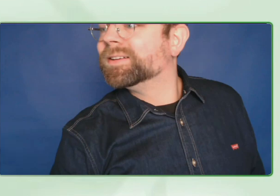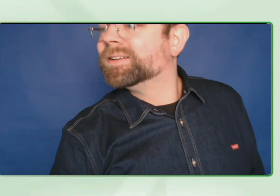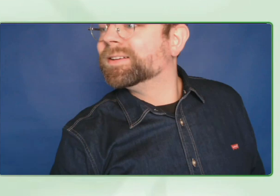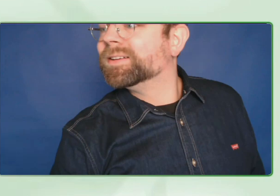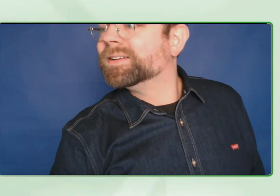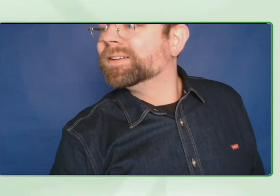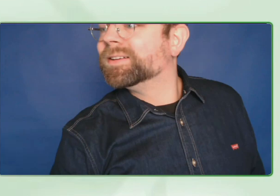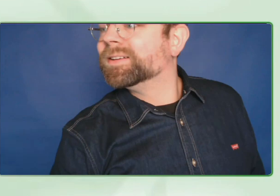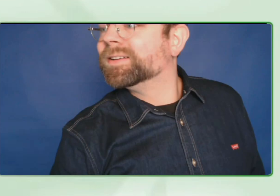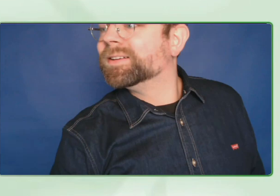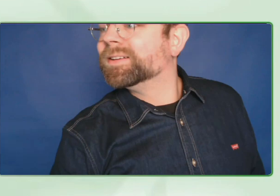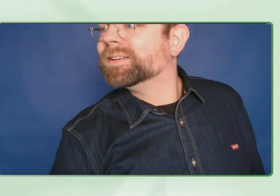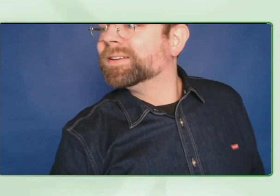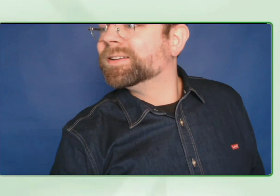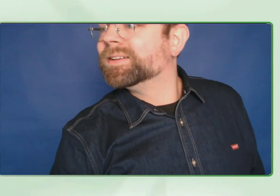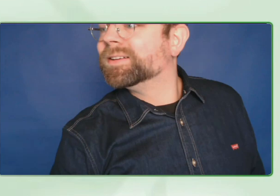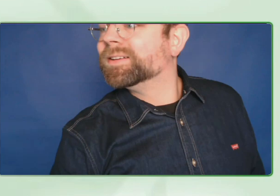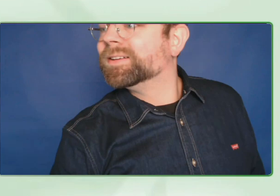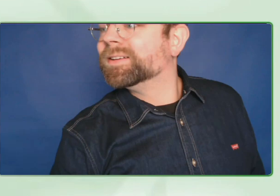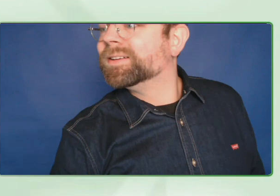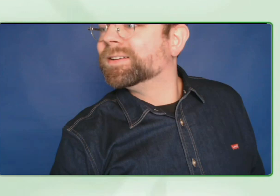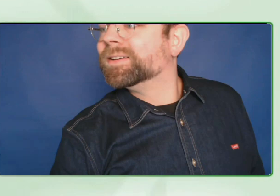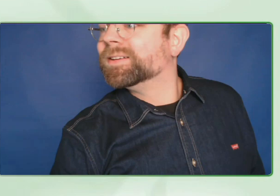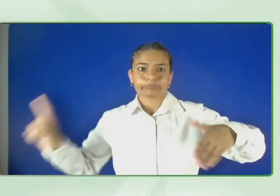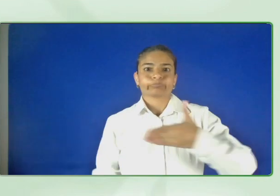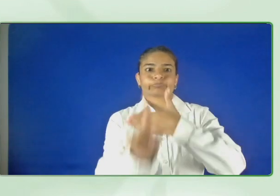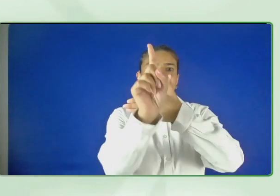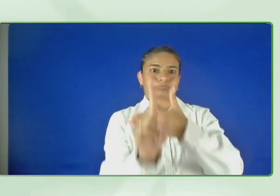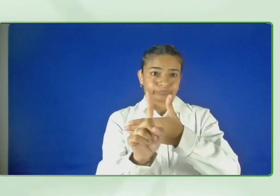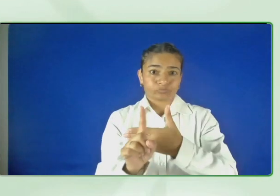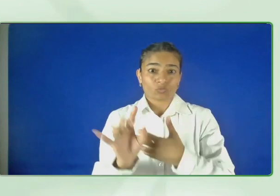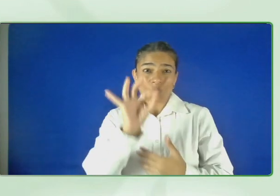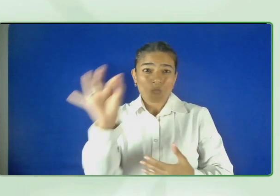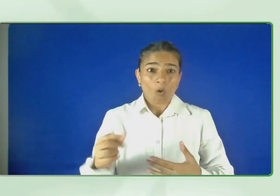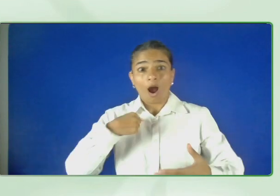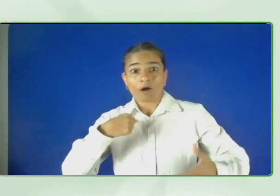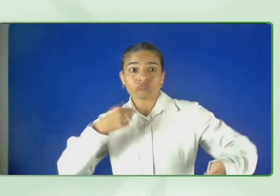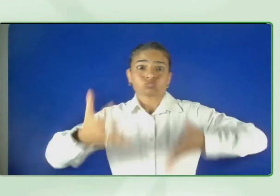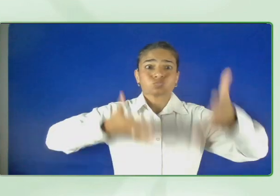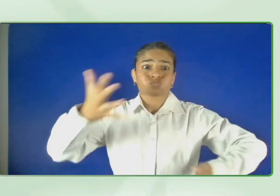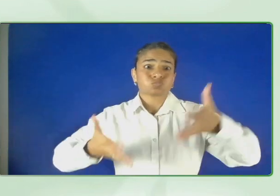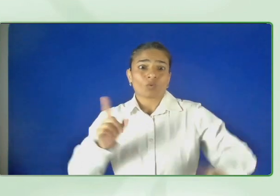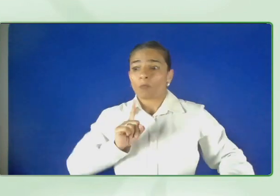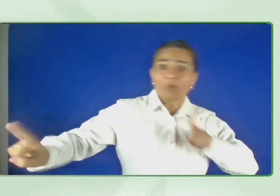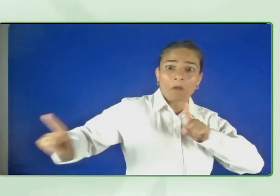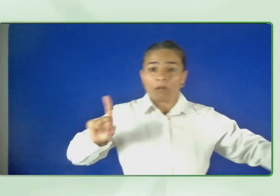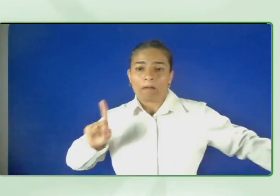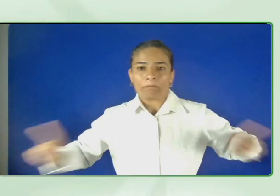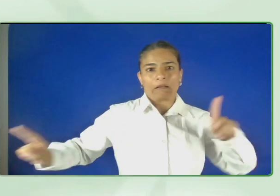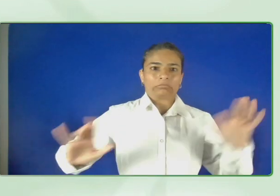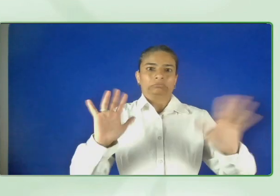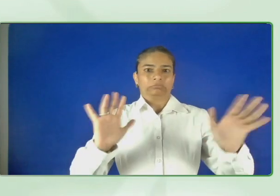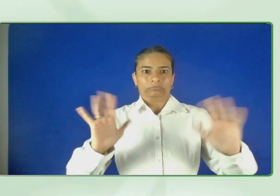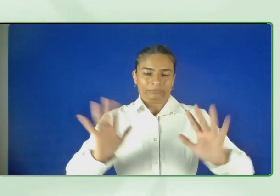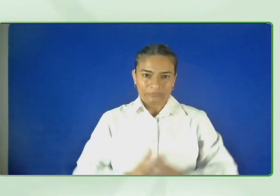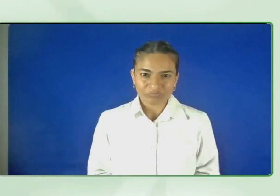get in the way of everything when I'm signing, so I don't want to bump anyone. Could be dangerous signing up here on the panel.